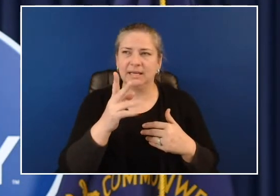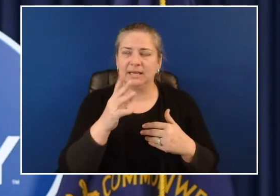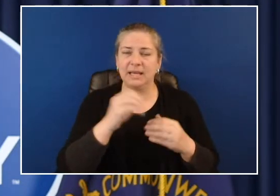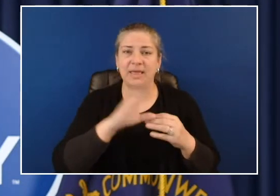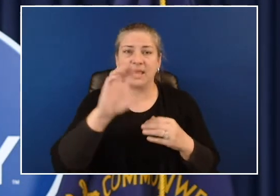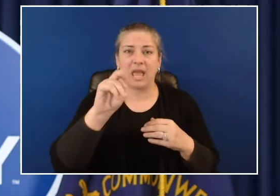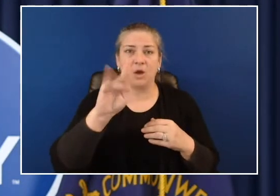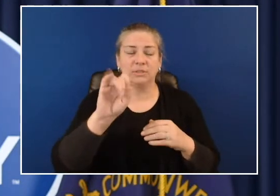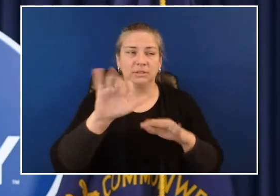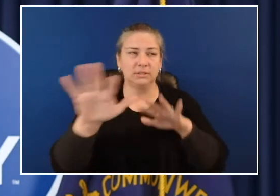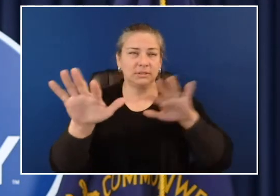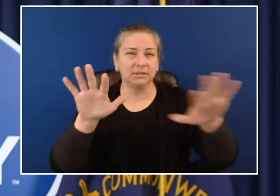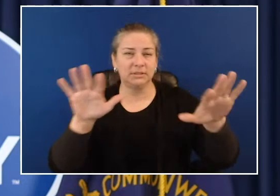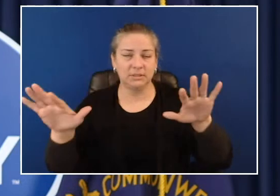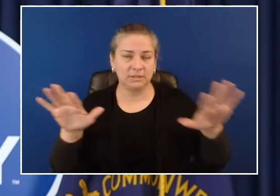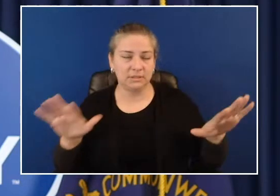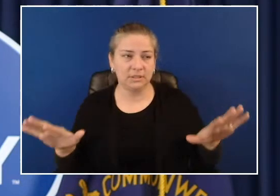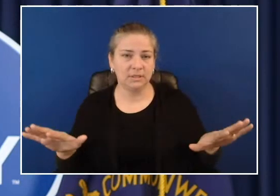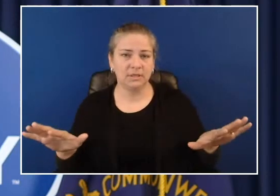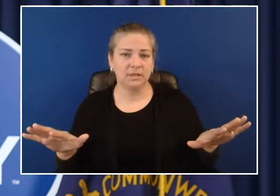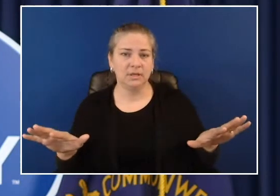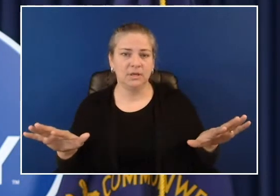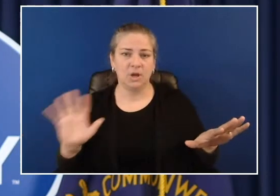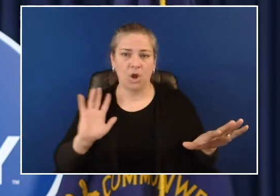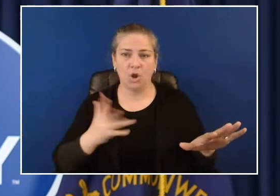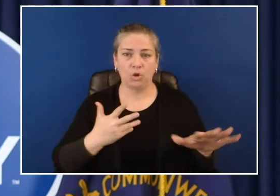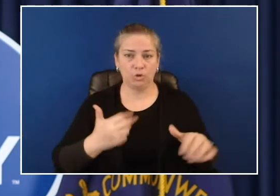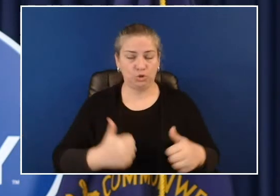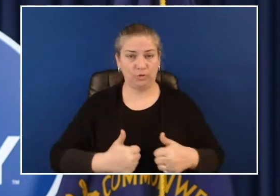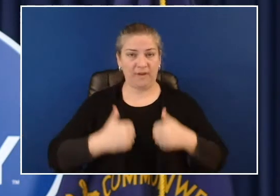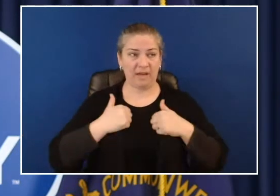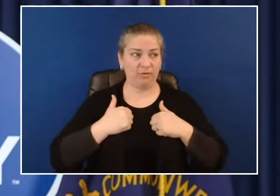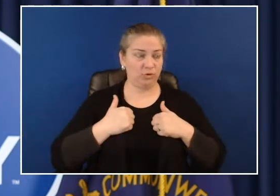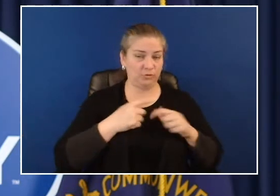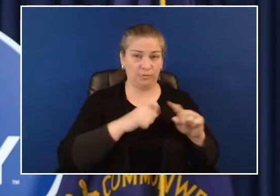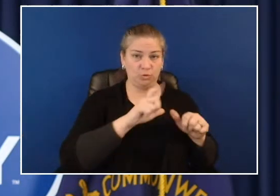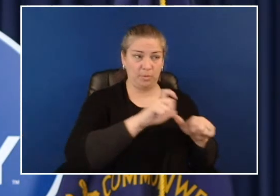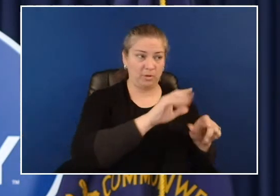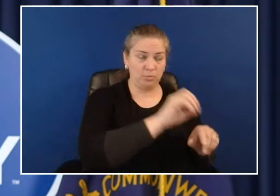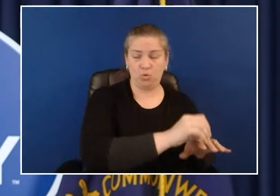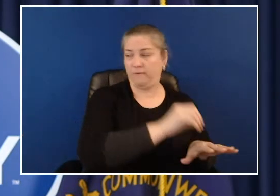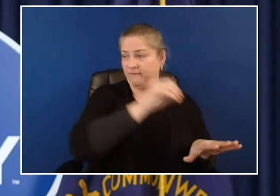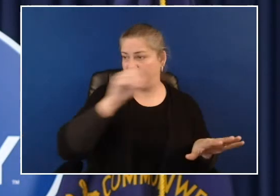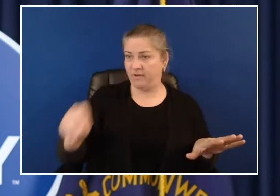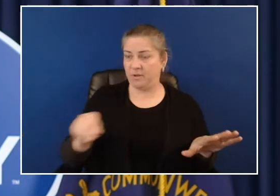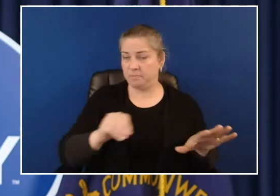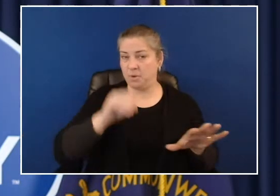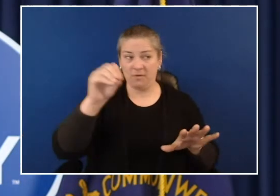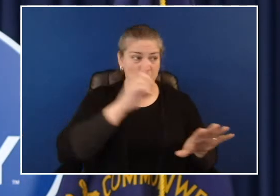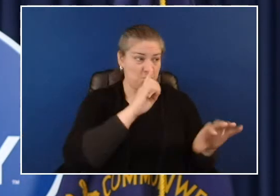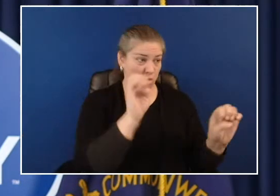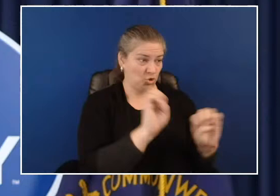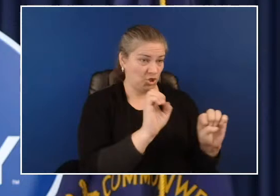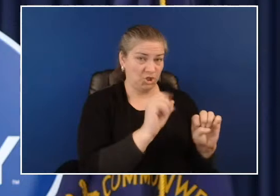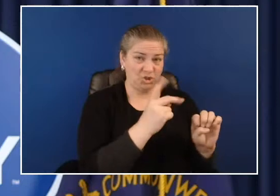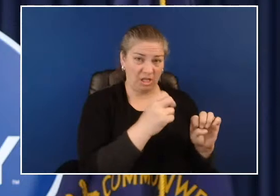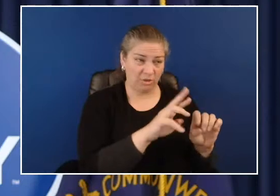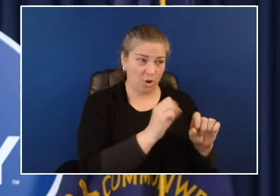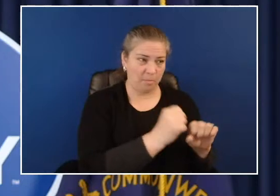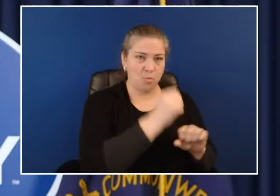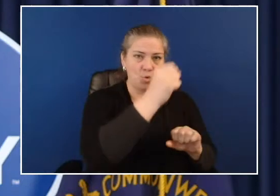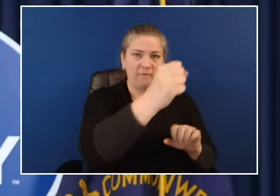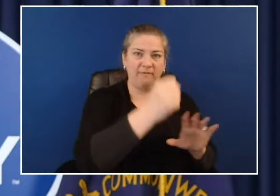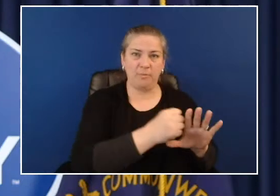on moving our survivors from emergency sheltering into what I would call intermediate